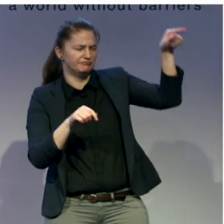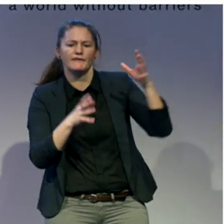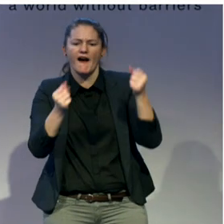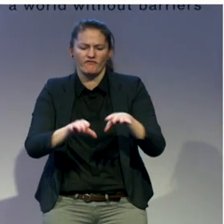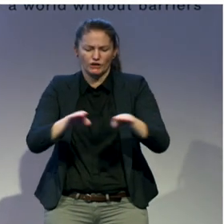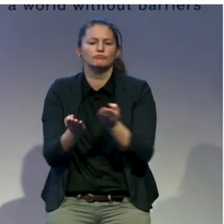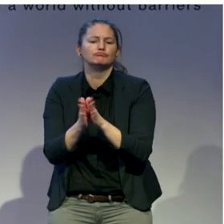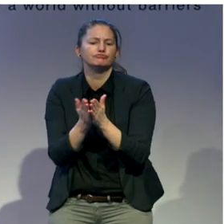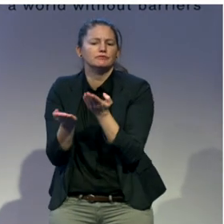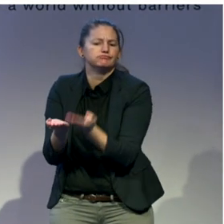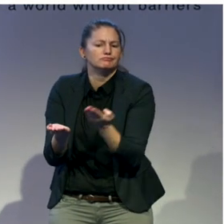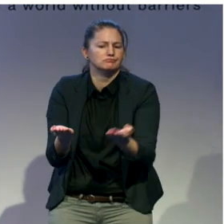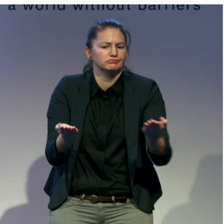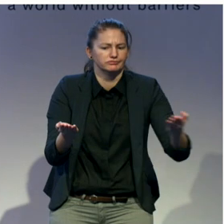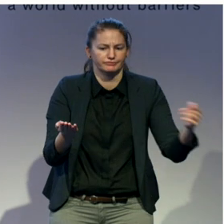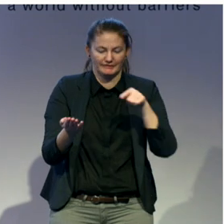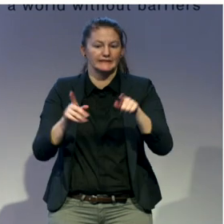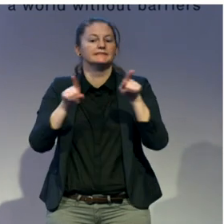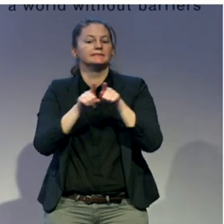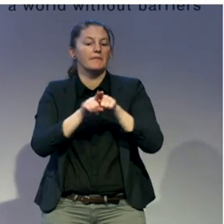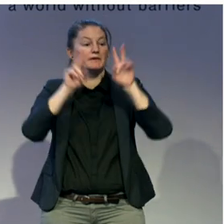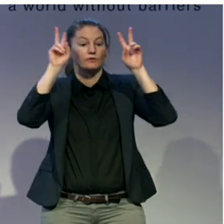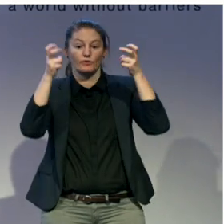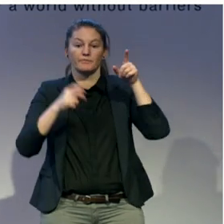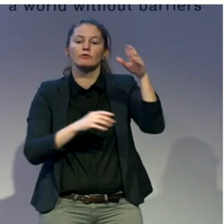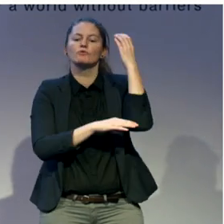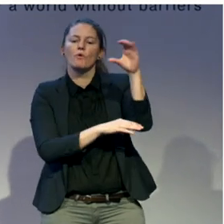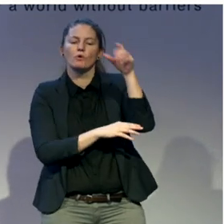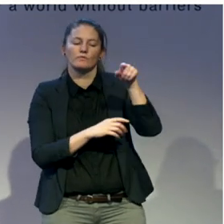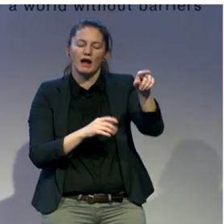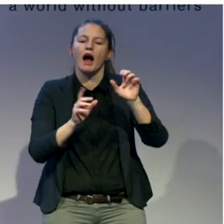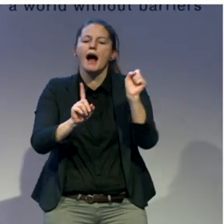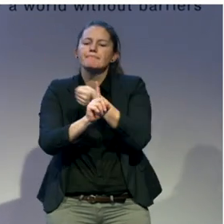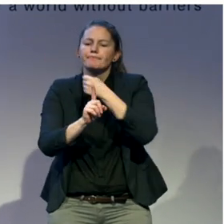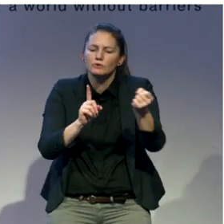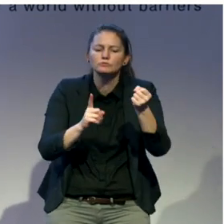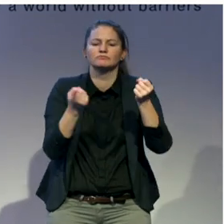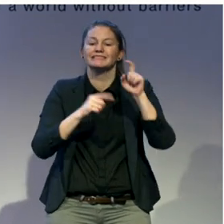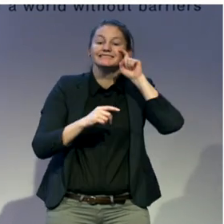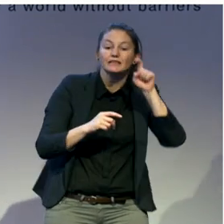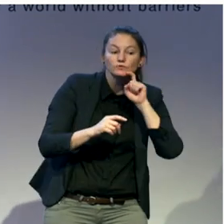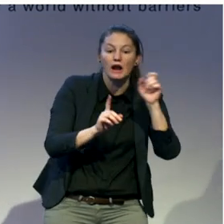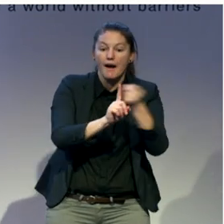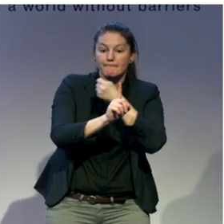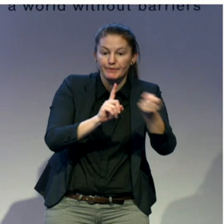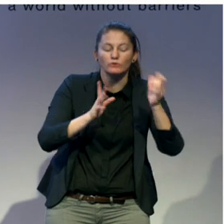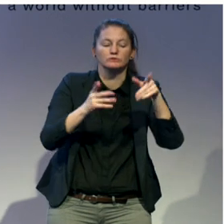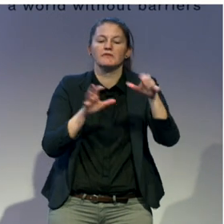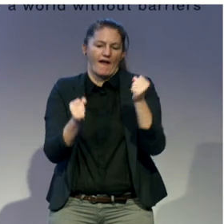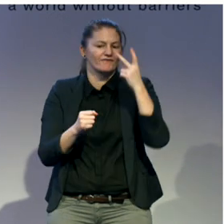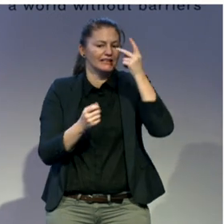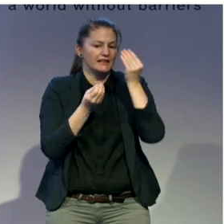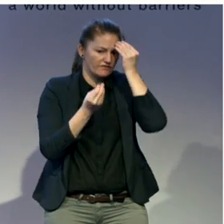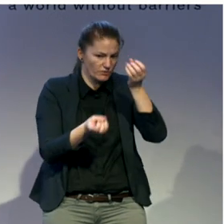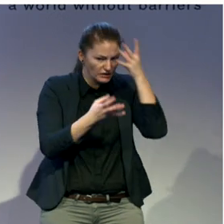is that we have been producing segregated data and specific data about women with disabilities and about minors and girls with